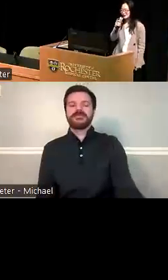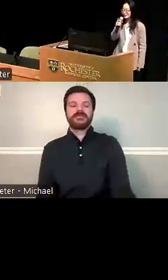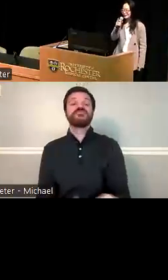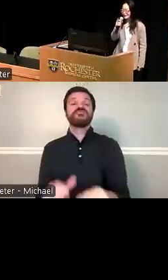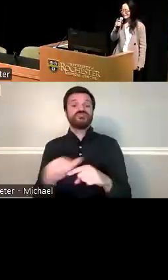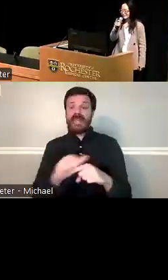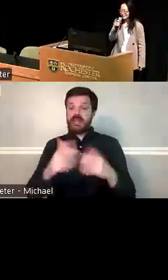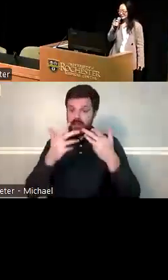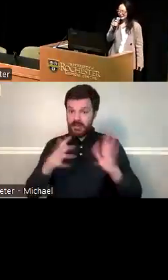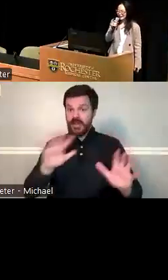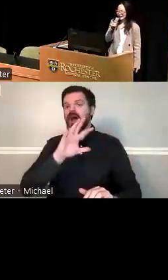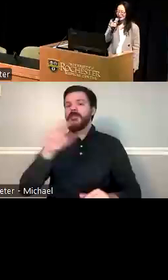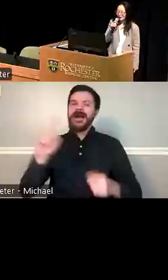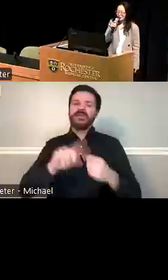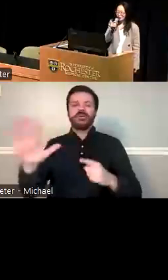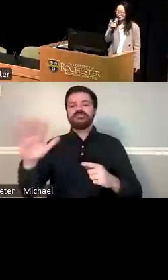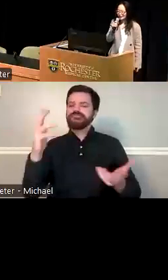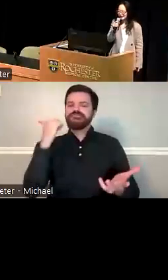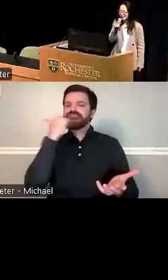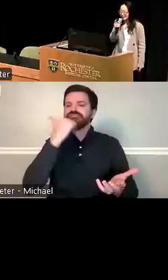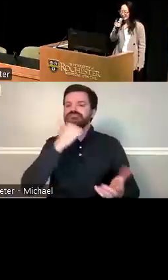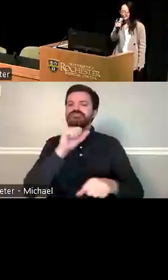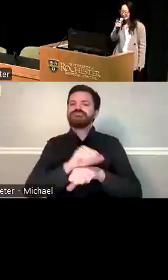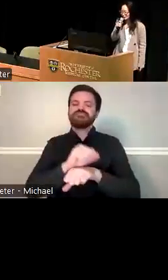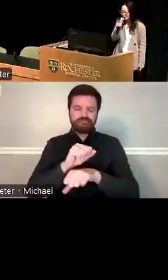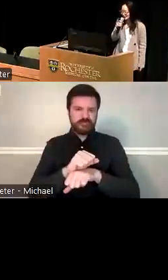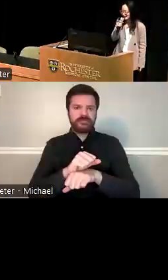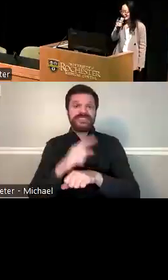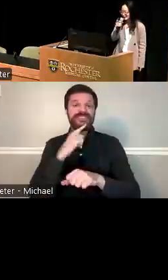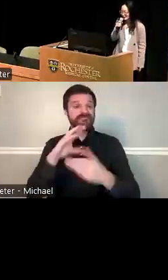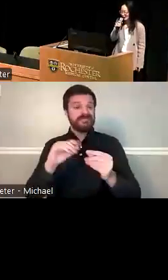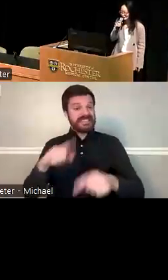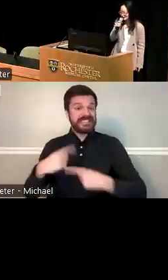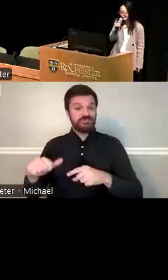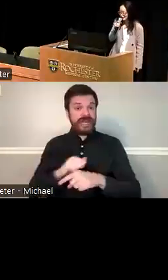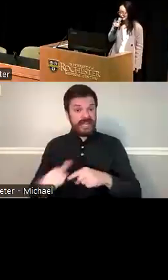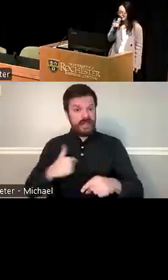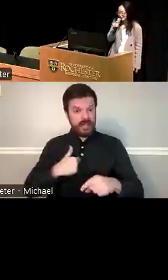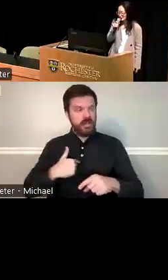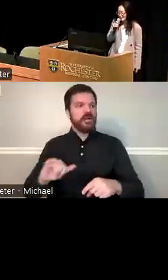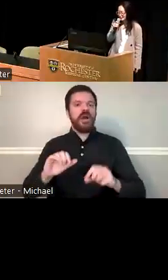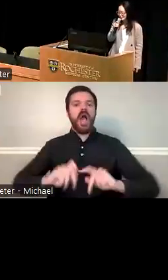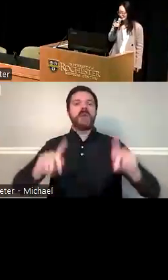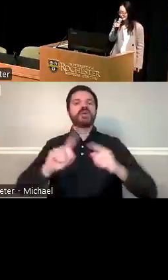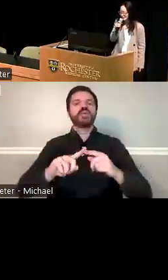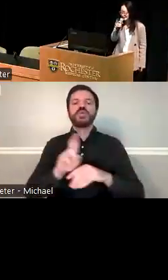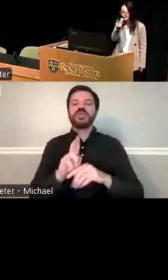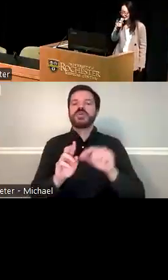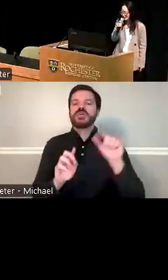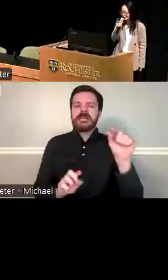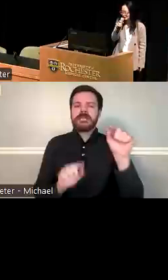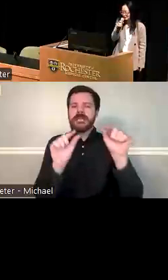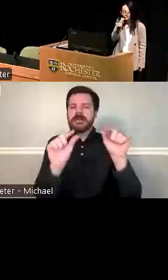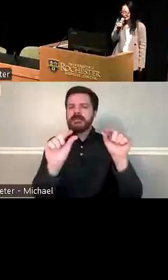to his day-to-day work, and he said, since our training, I've had the opportunity to use bits and pieces of